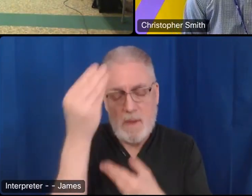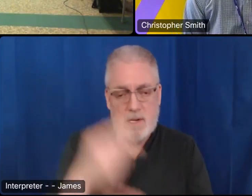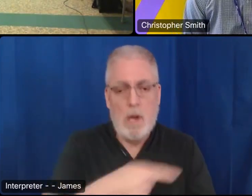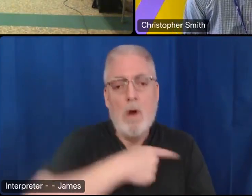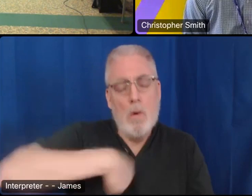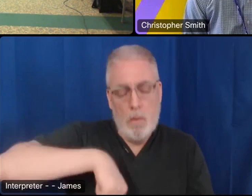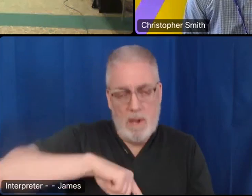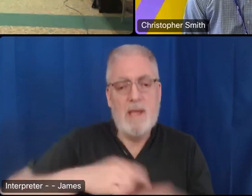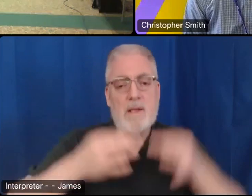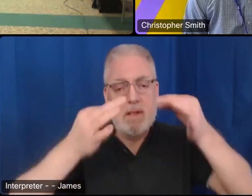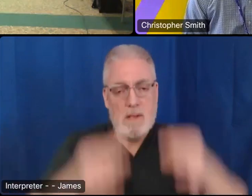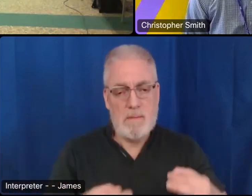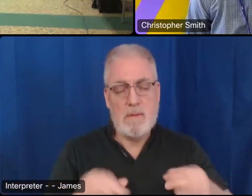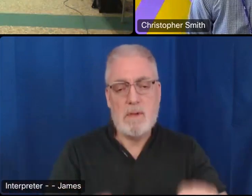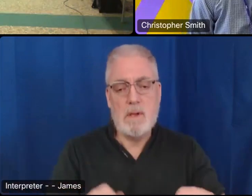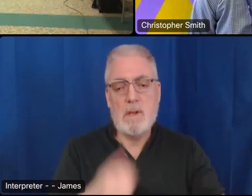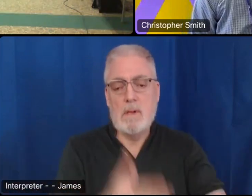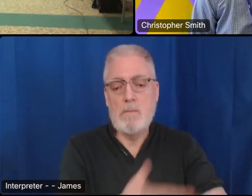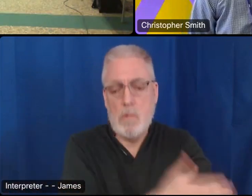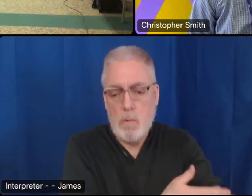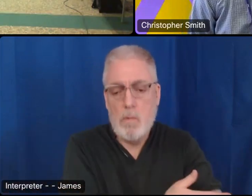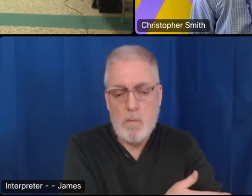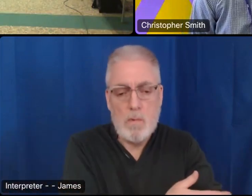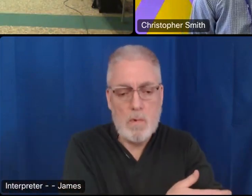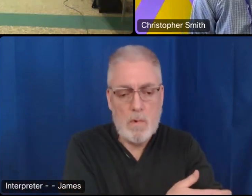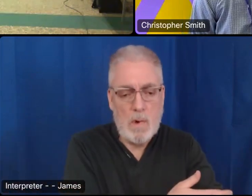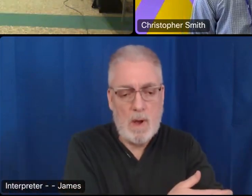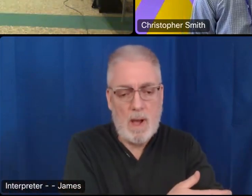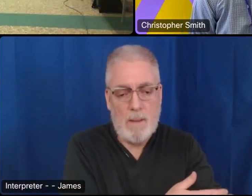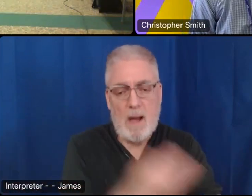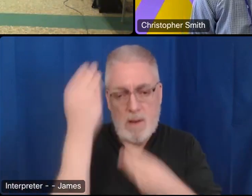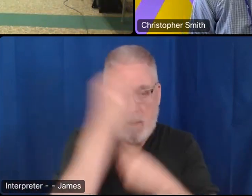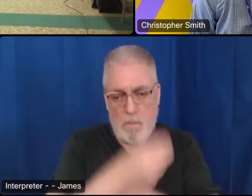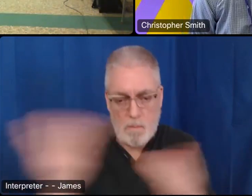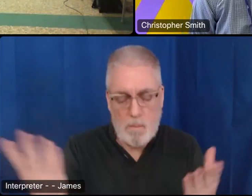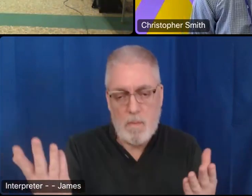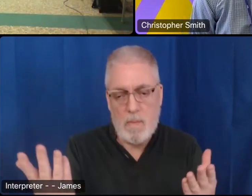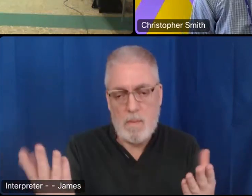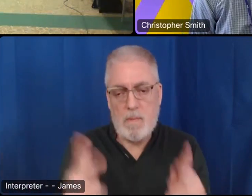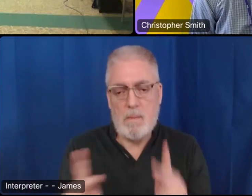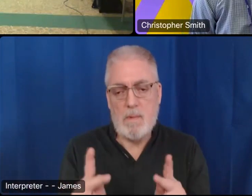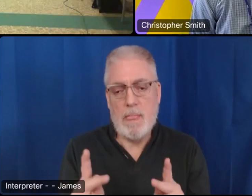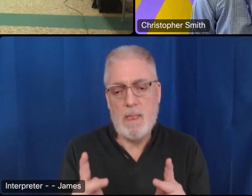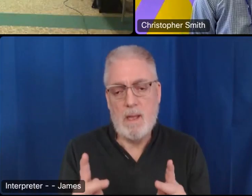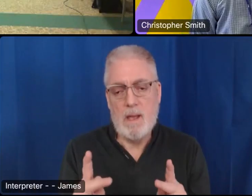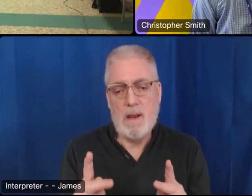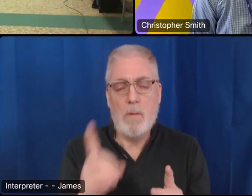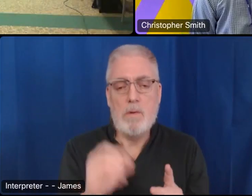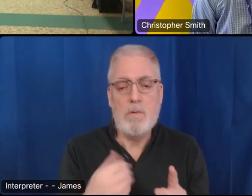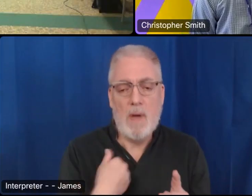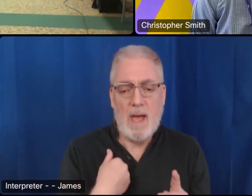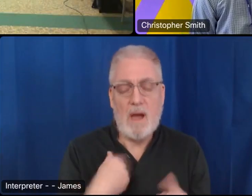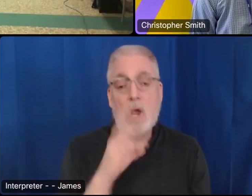informing the community about these, even through. I mean, we do have our Find a Program site on